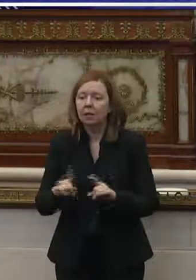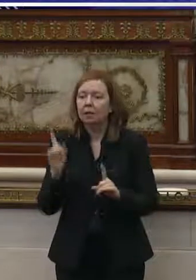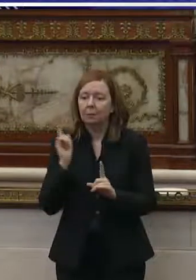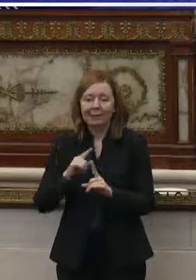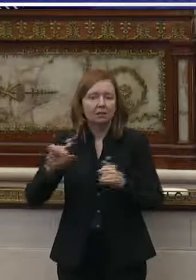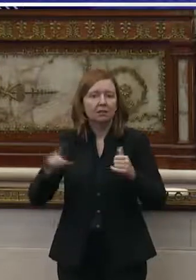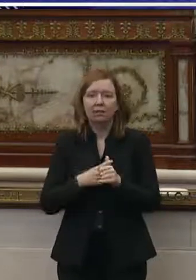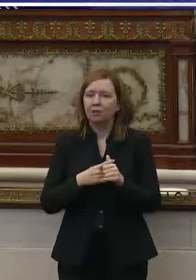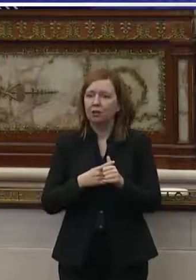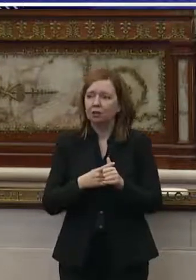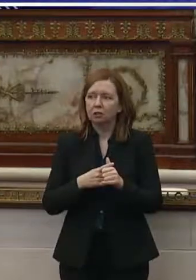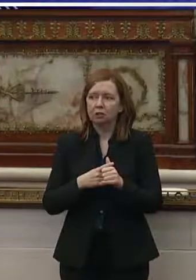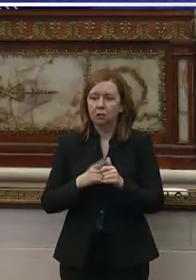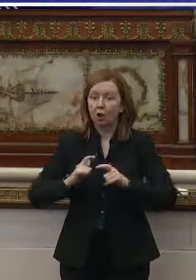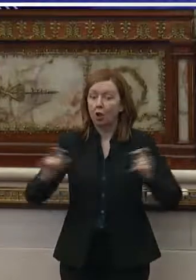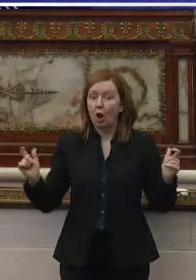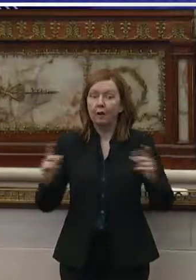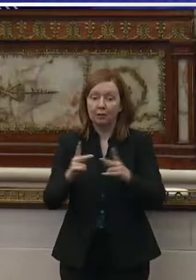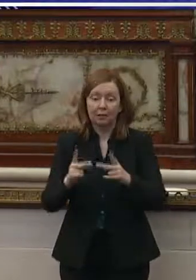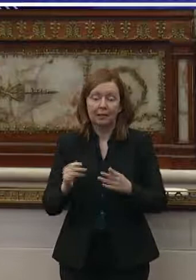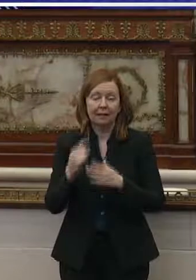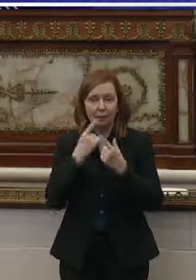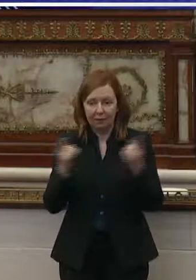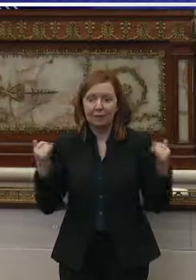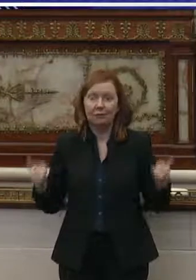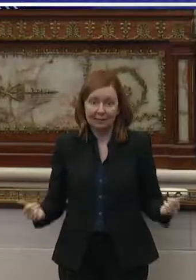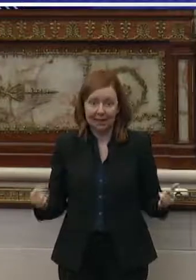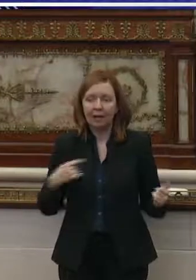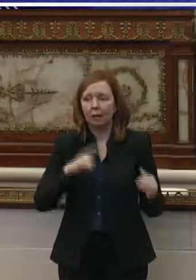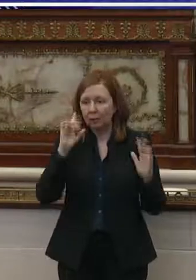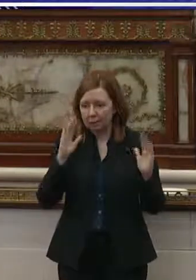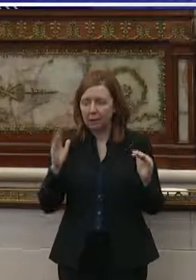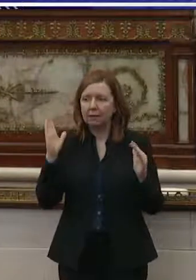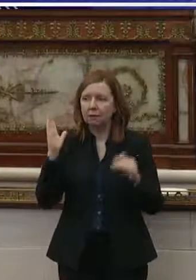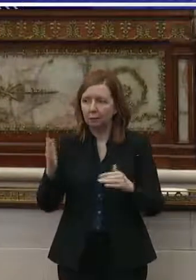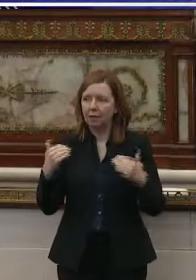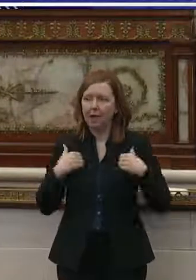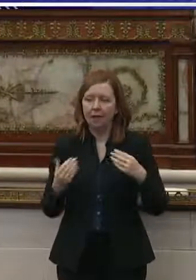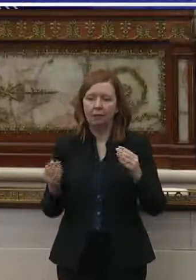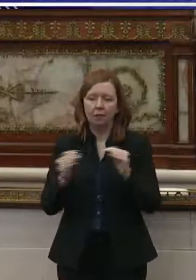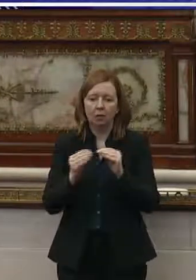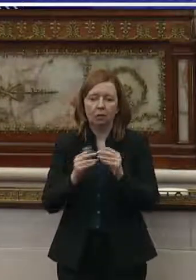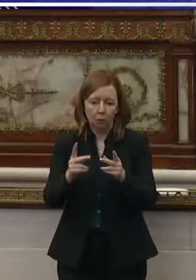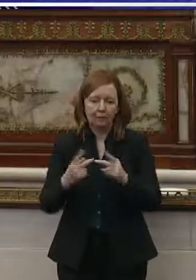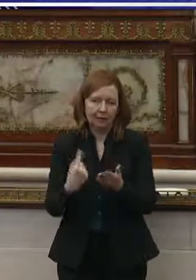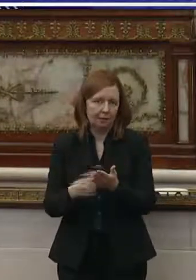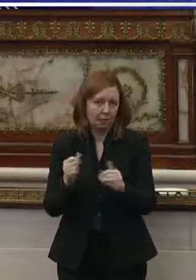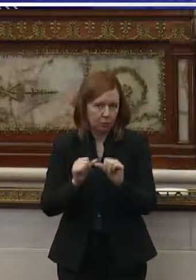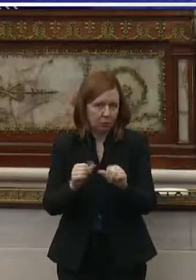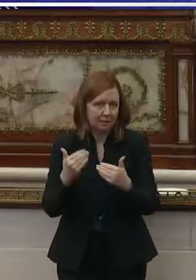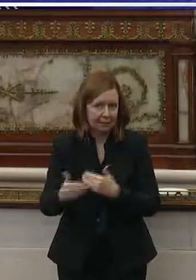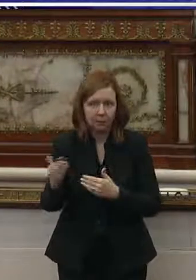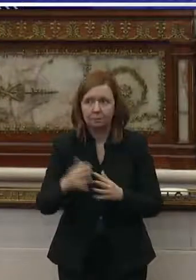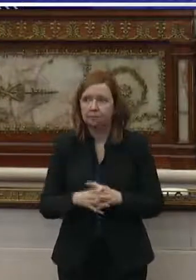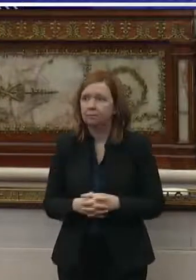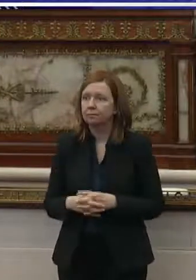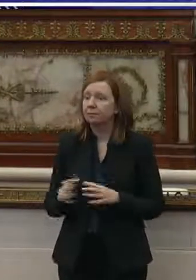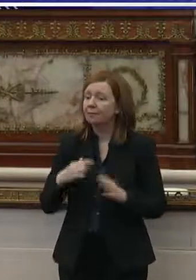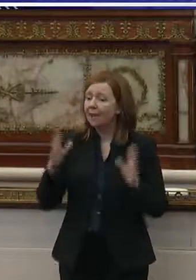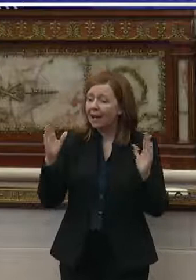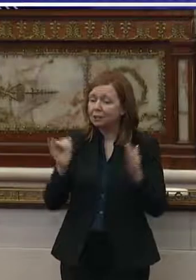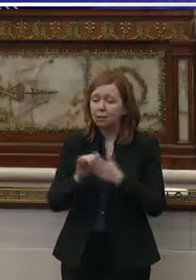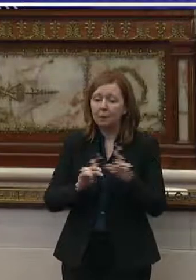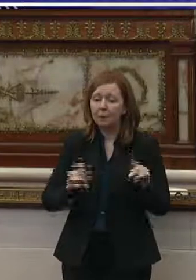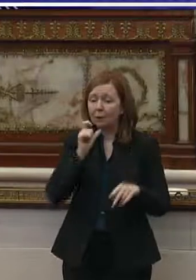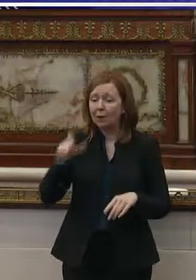the first very, very large site that we've announced today, and we expect that there's going to be a lot of siting discussions to continue. I just hope that people don't have